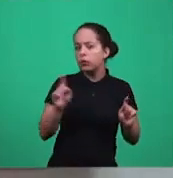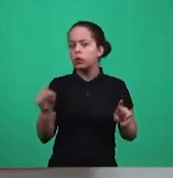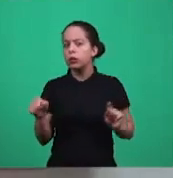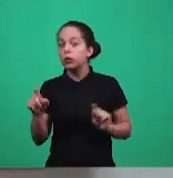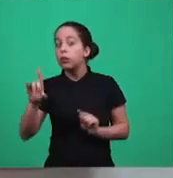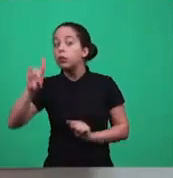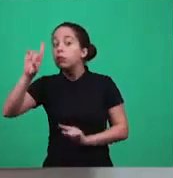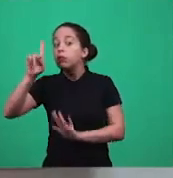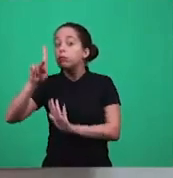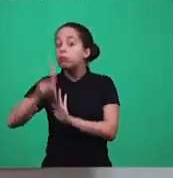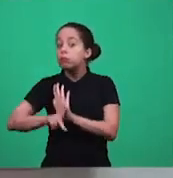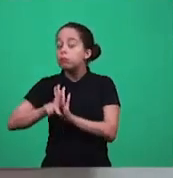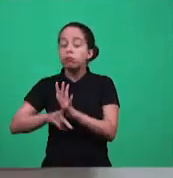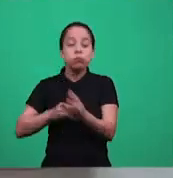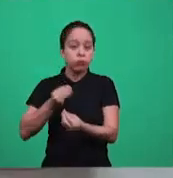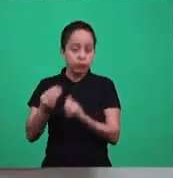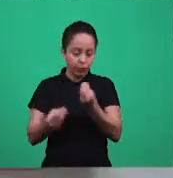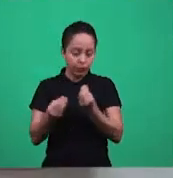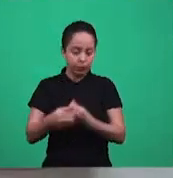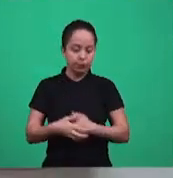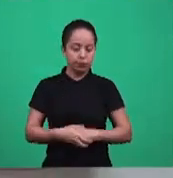project of the Lord?